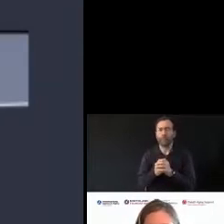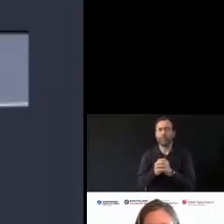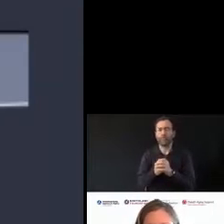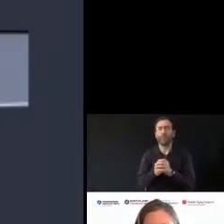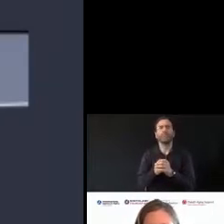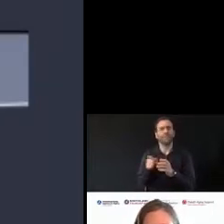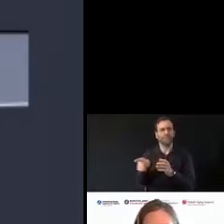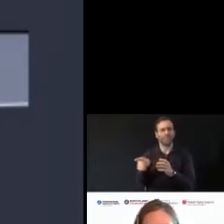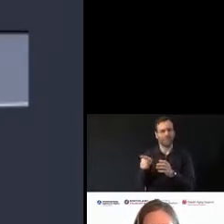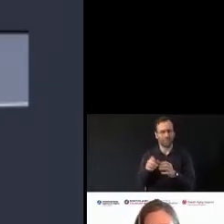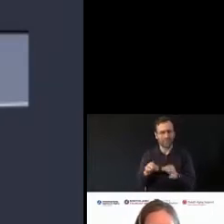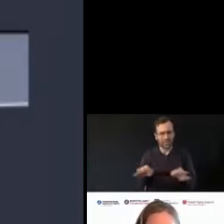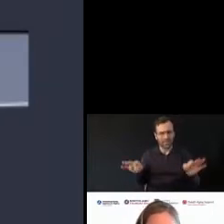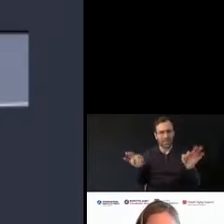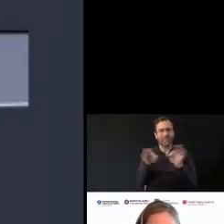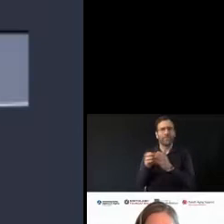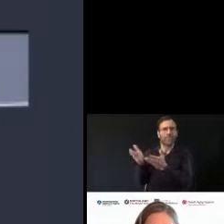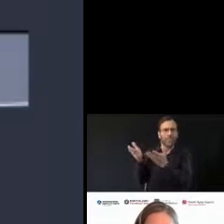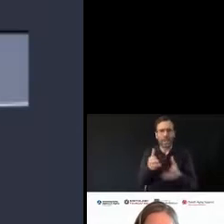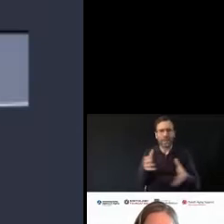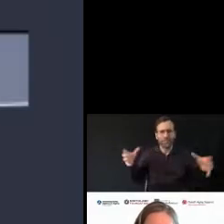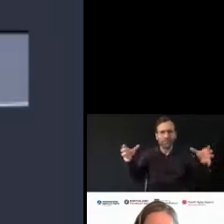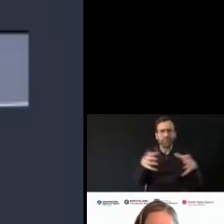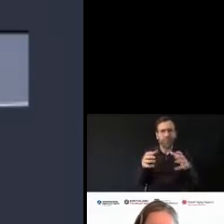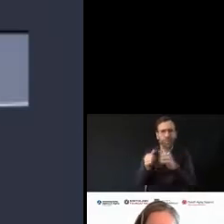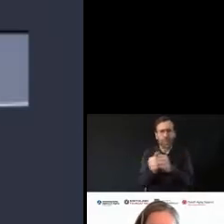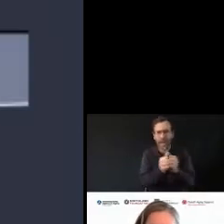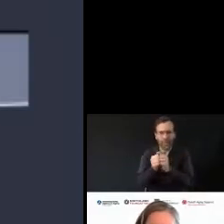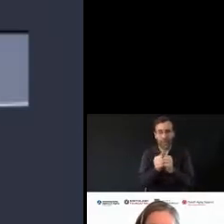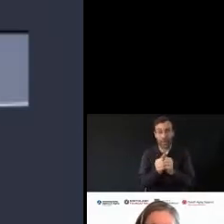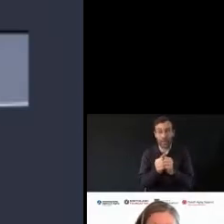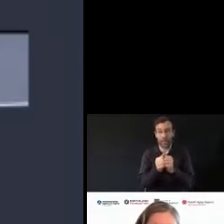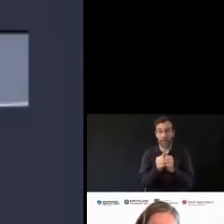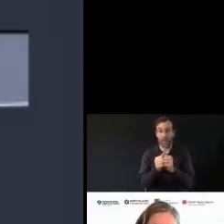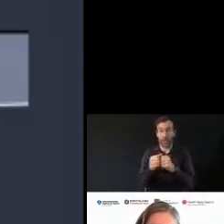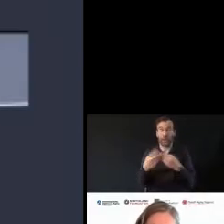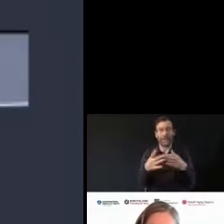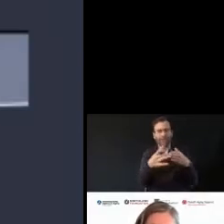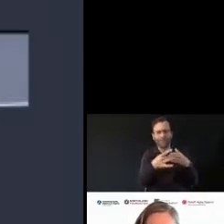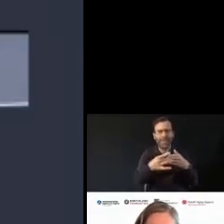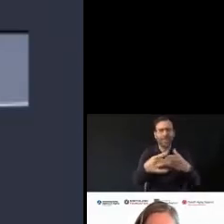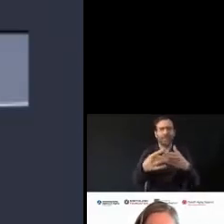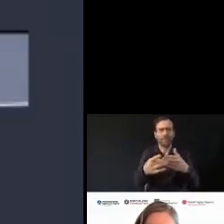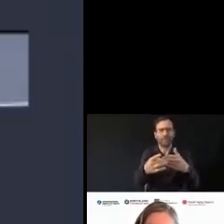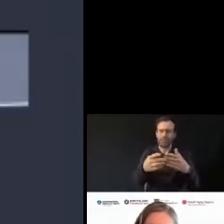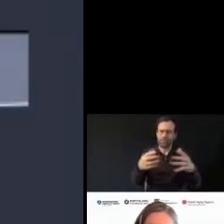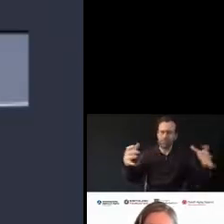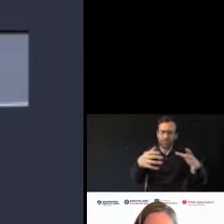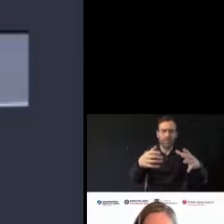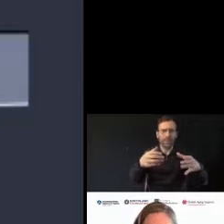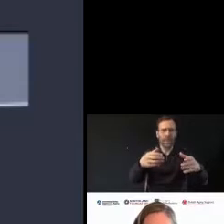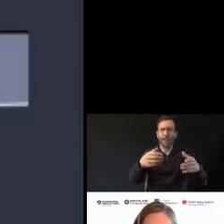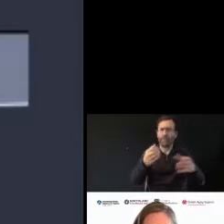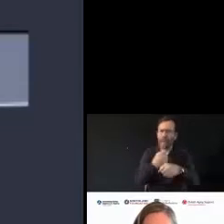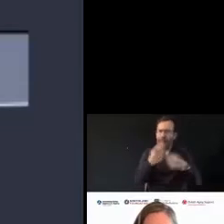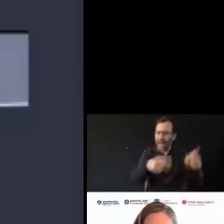was instrumental in bringing us together here today and providing leadership to make this happen. So huge thanks to Mimi Stender. It's just